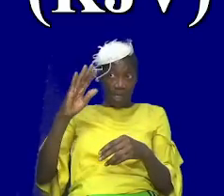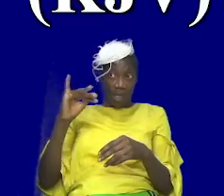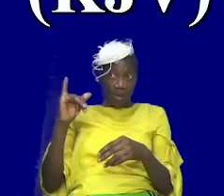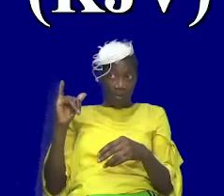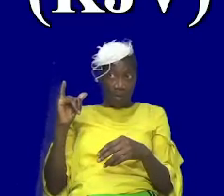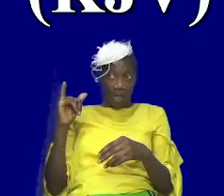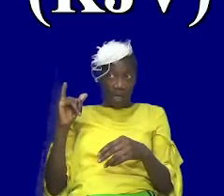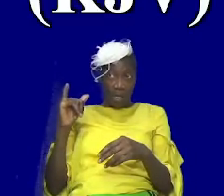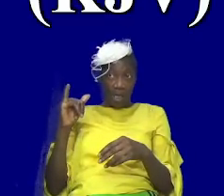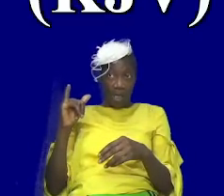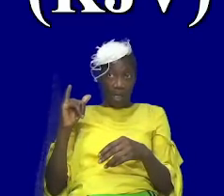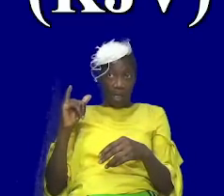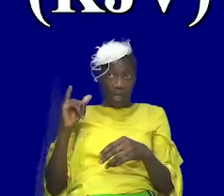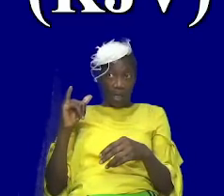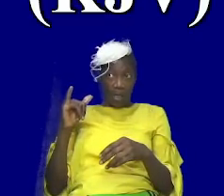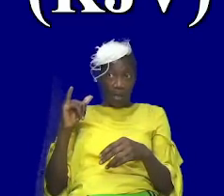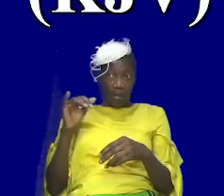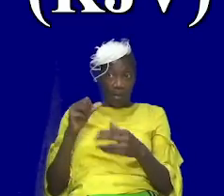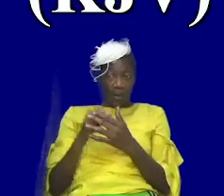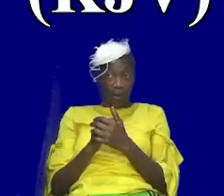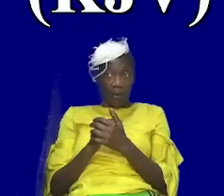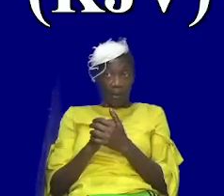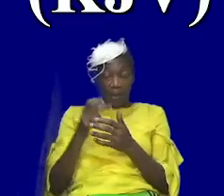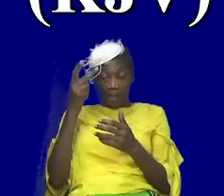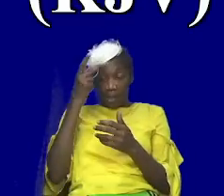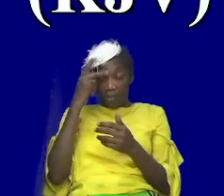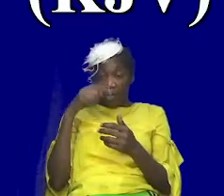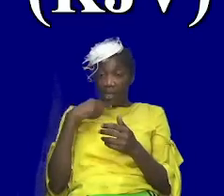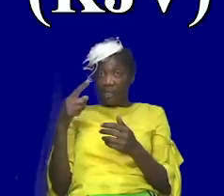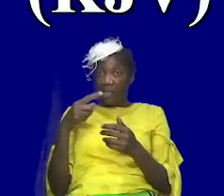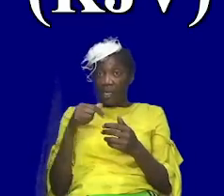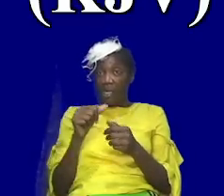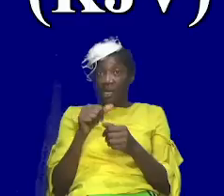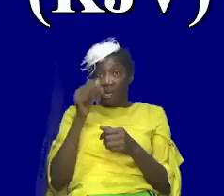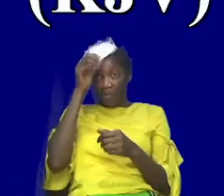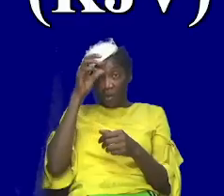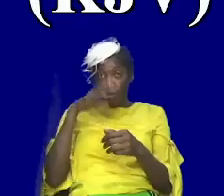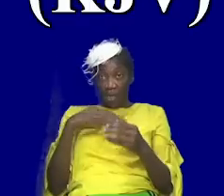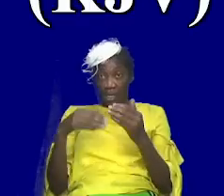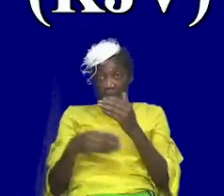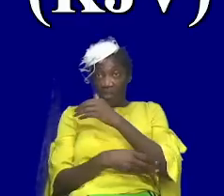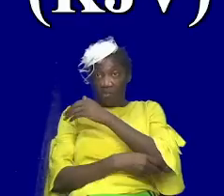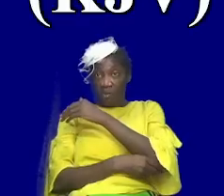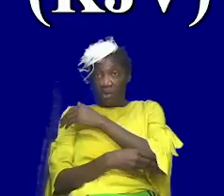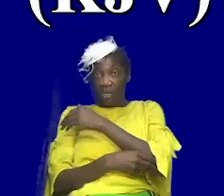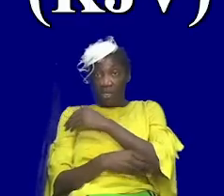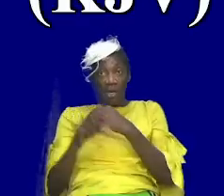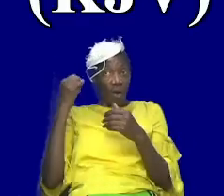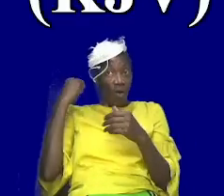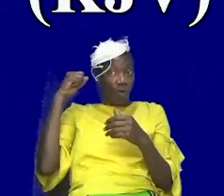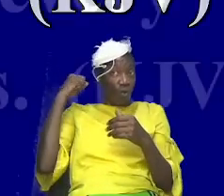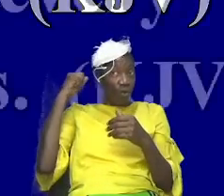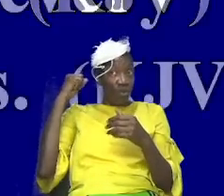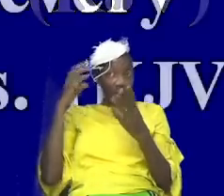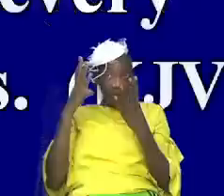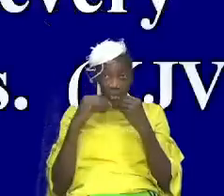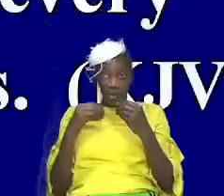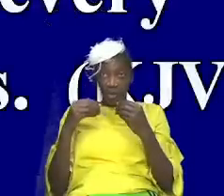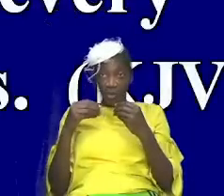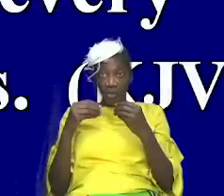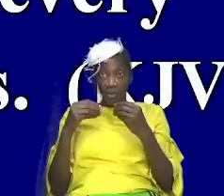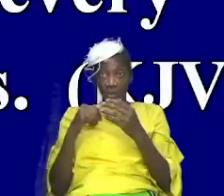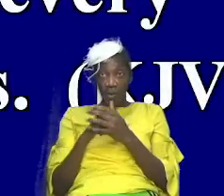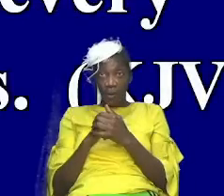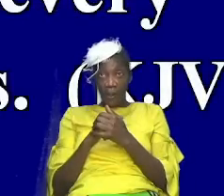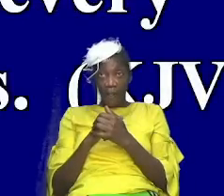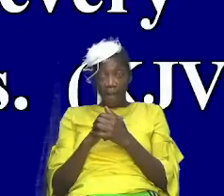very careful. So here Paul is saying, no, if any man build upon this foundation, gold, silver, precious stone, wood, hay, stubble, we